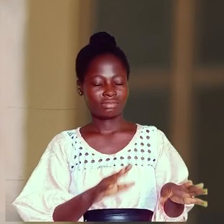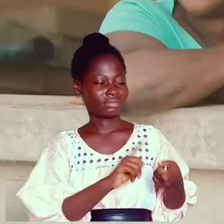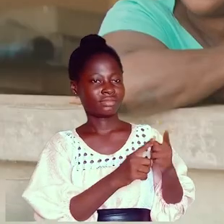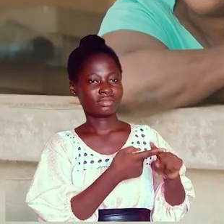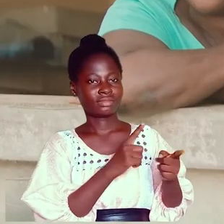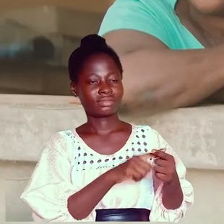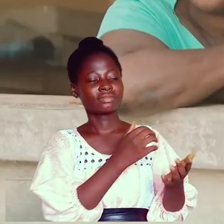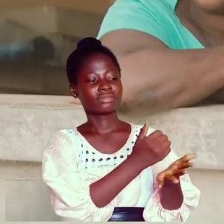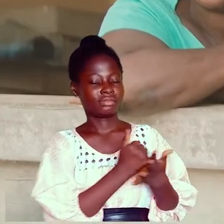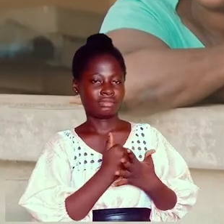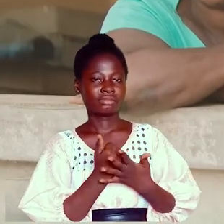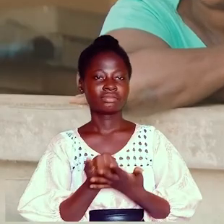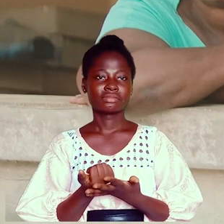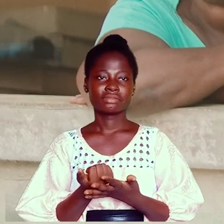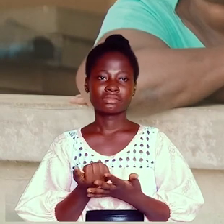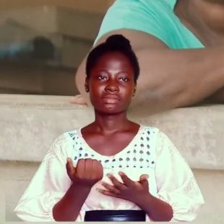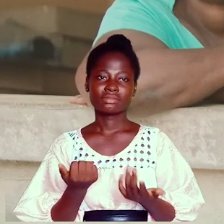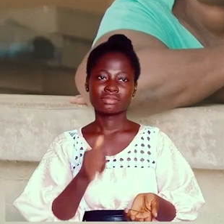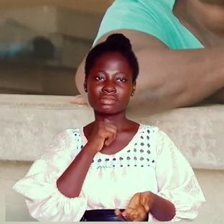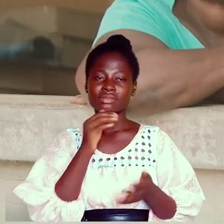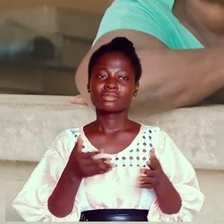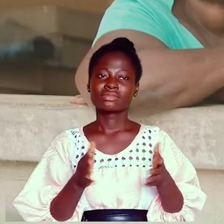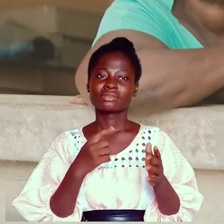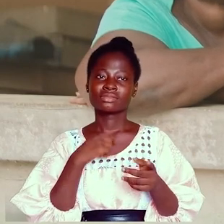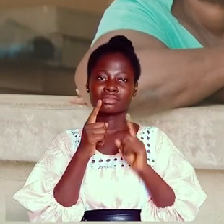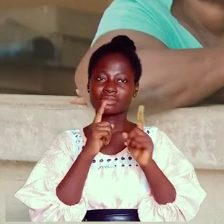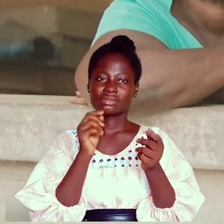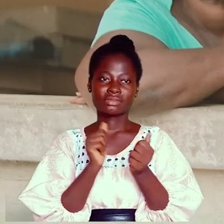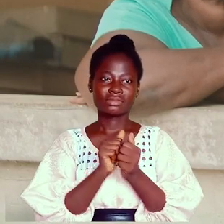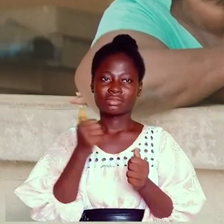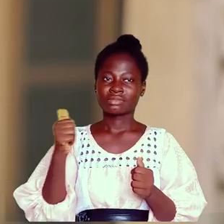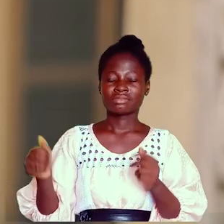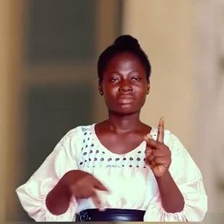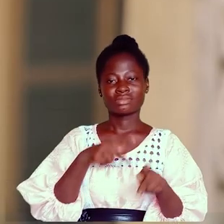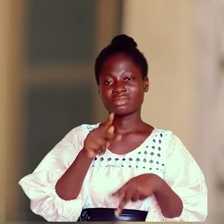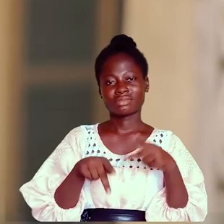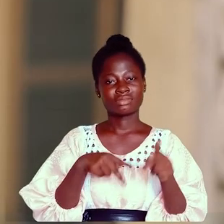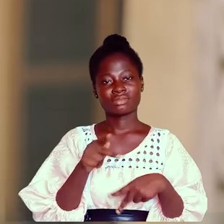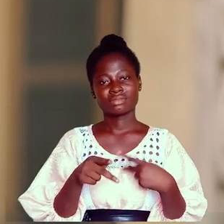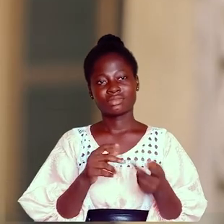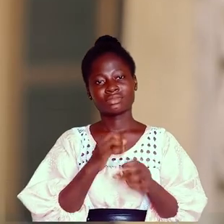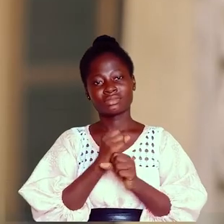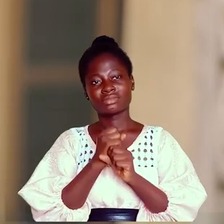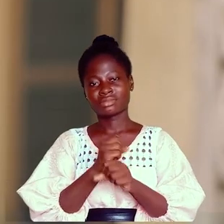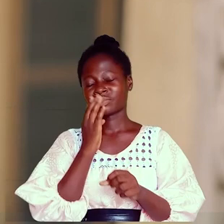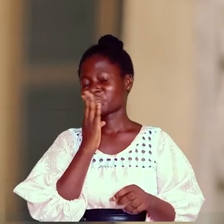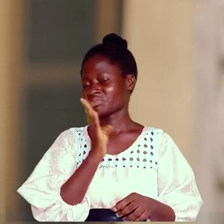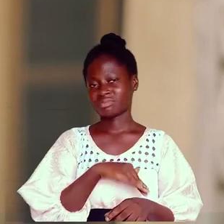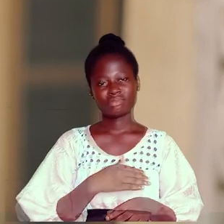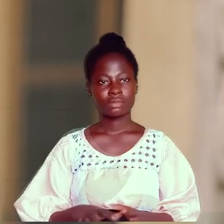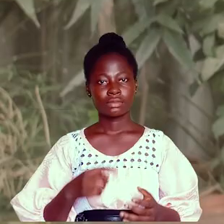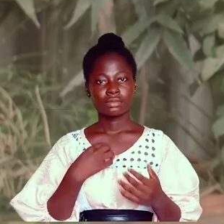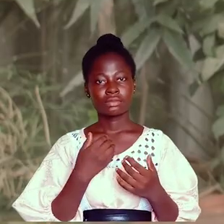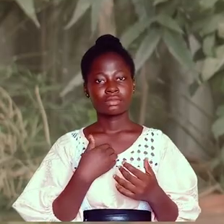colleague teachers will do that on my behalf. He doesn't allow me to talk to anybody. Like, he was treating me